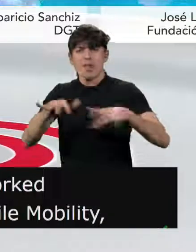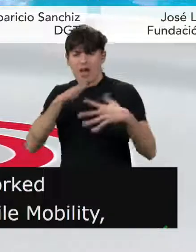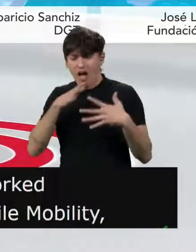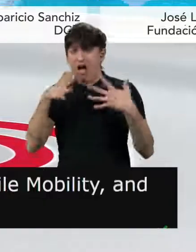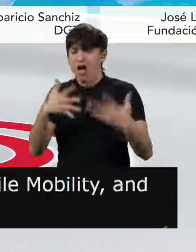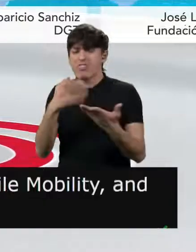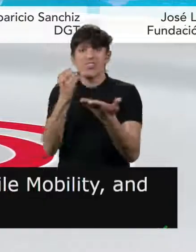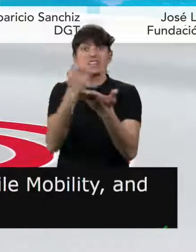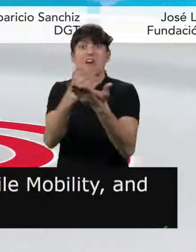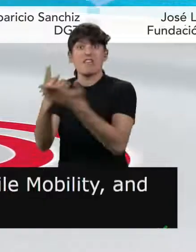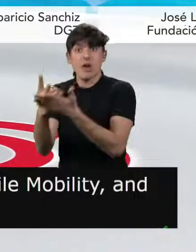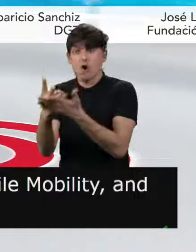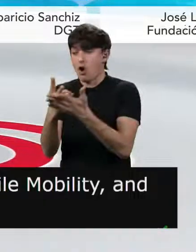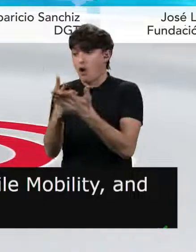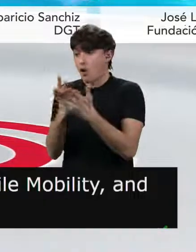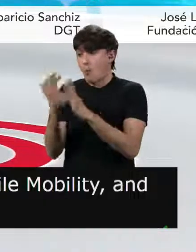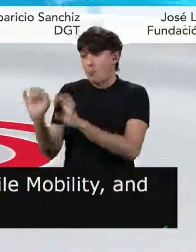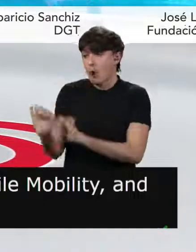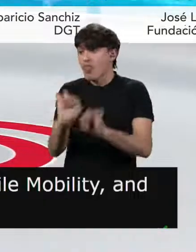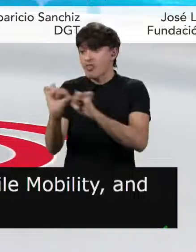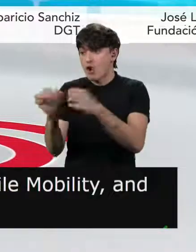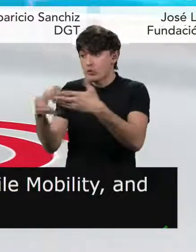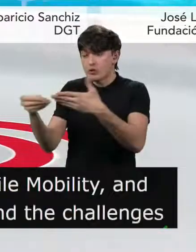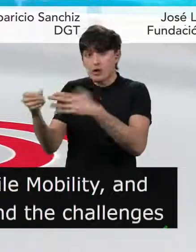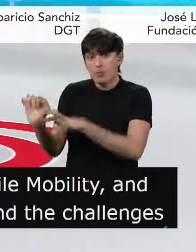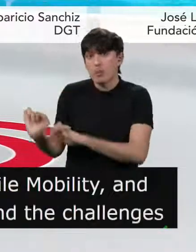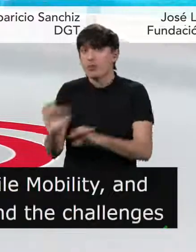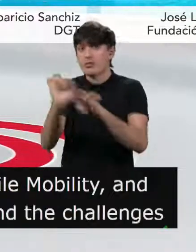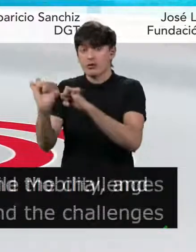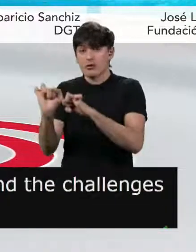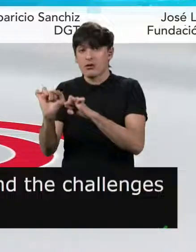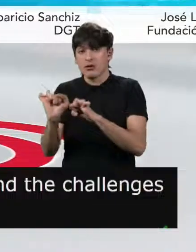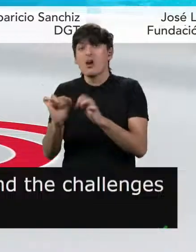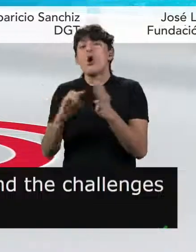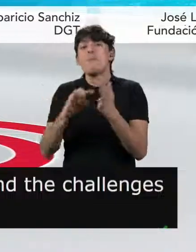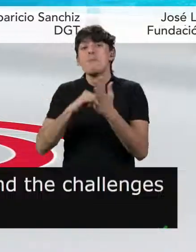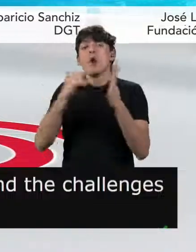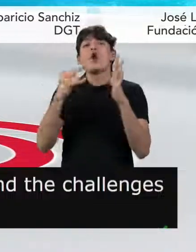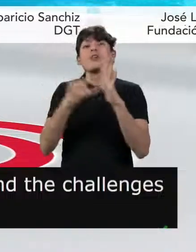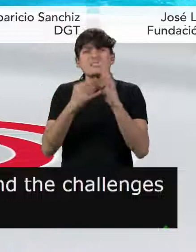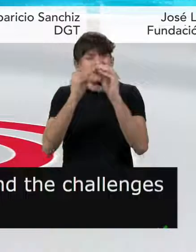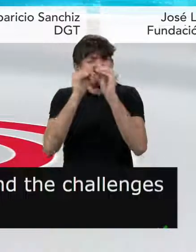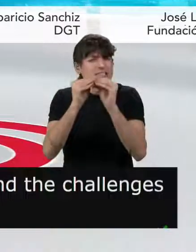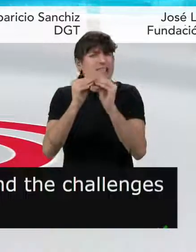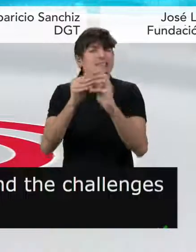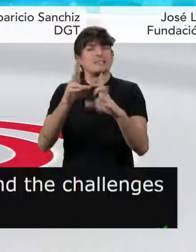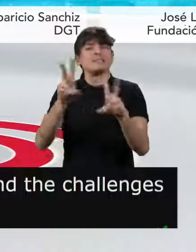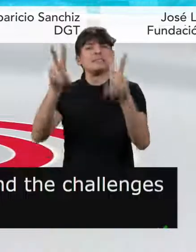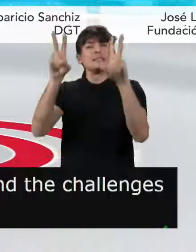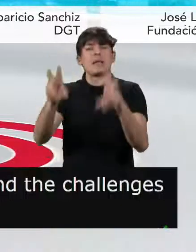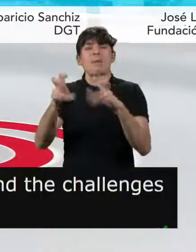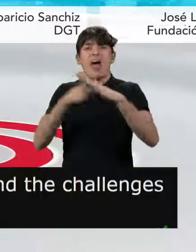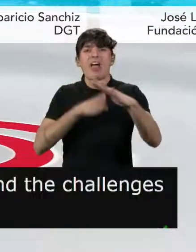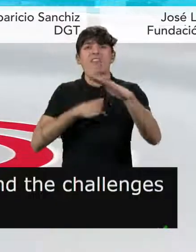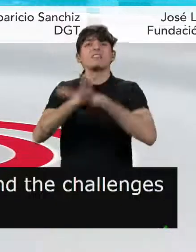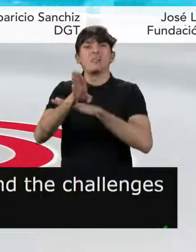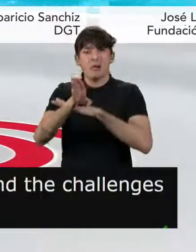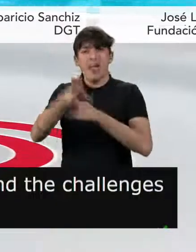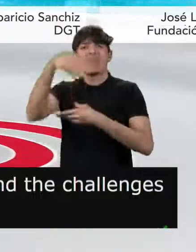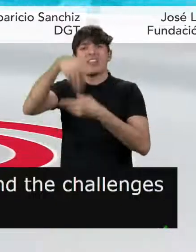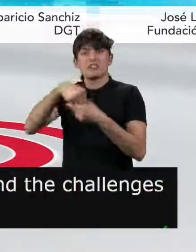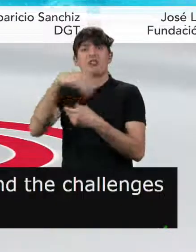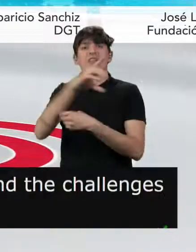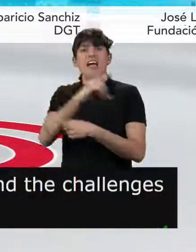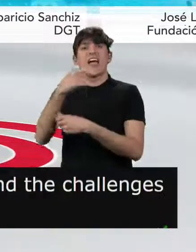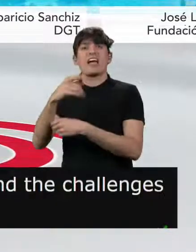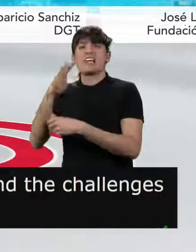of mobility and the challenges it's facing, and the projects being carried out in accessibility at